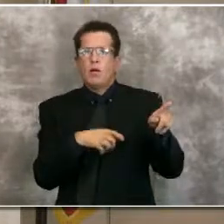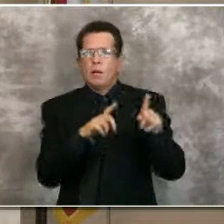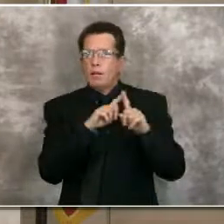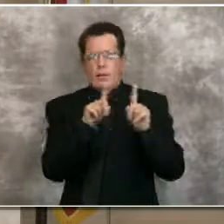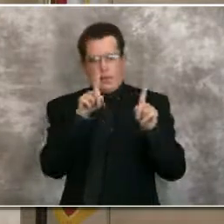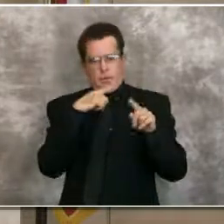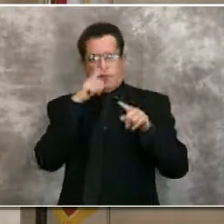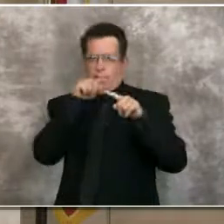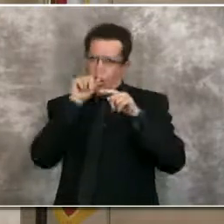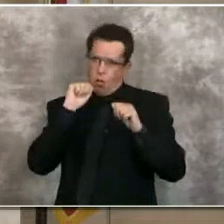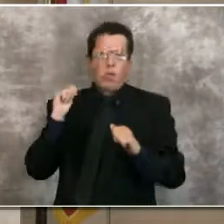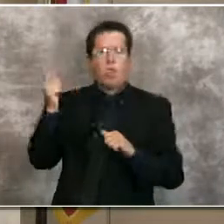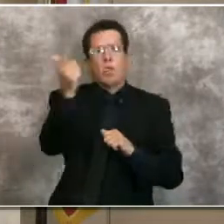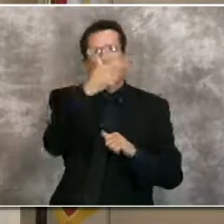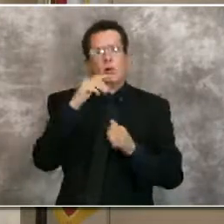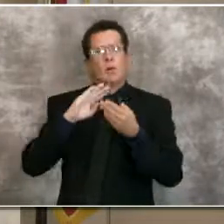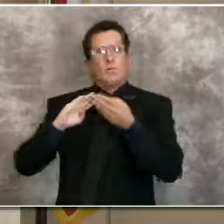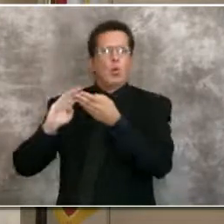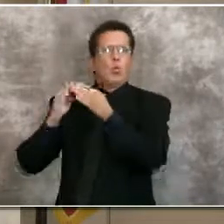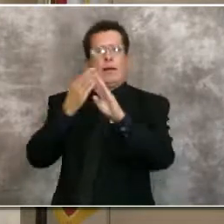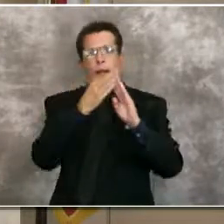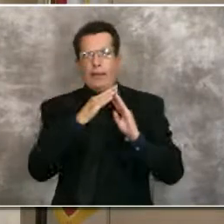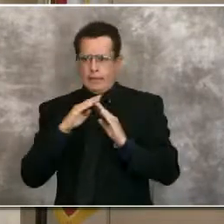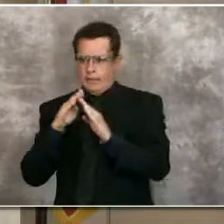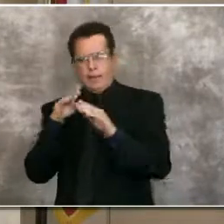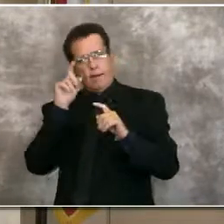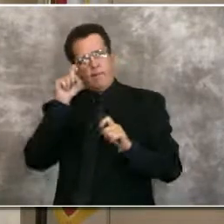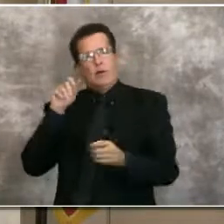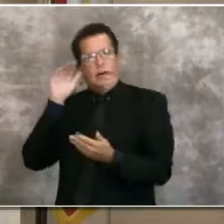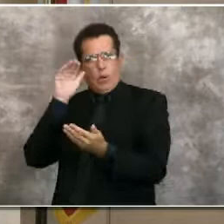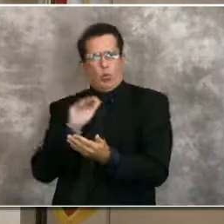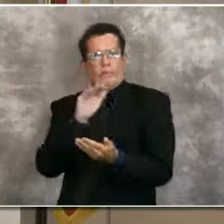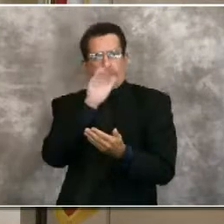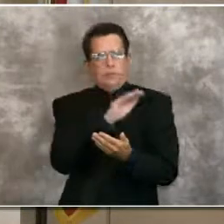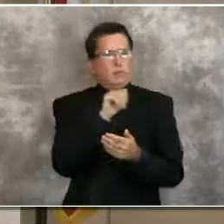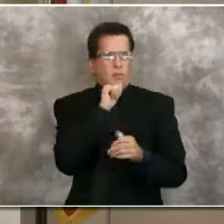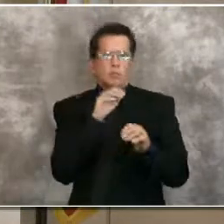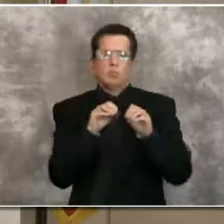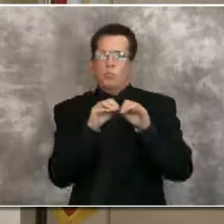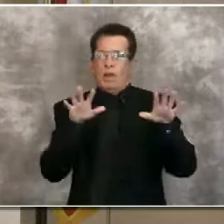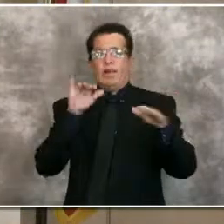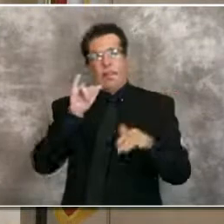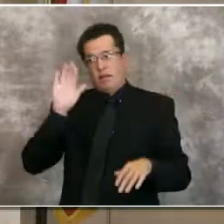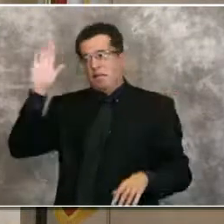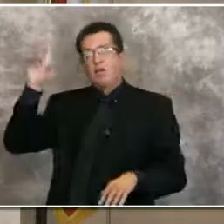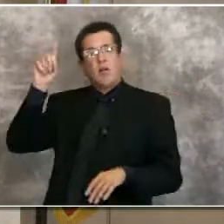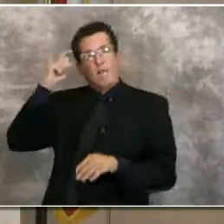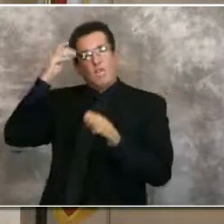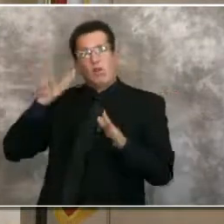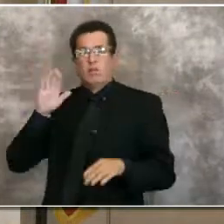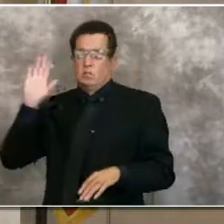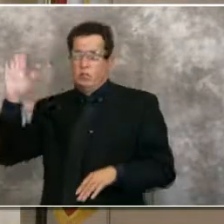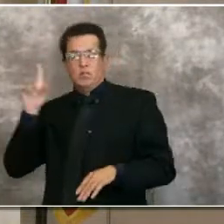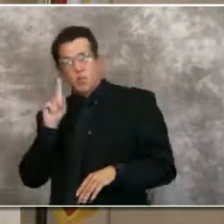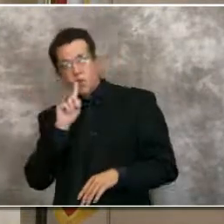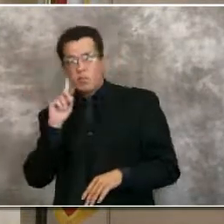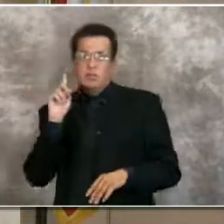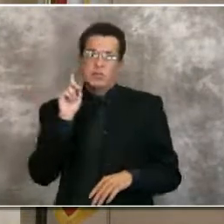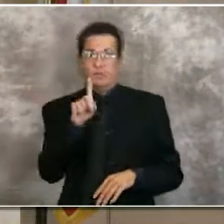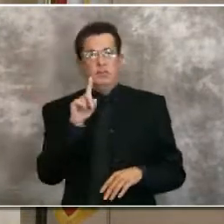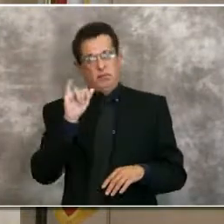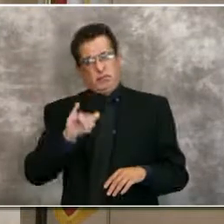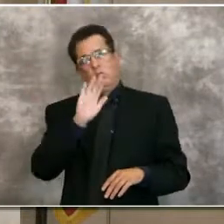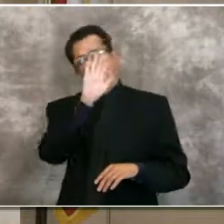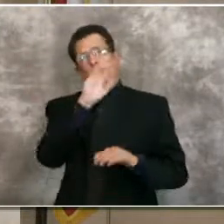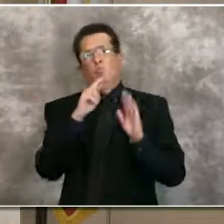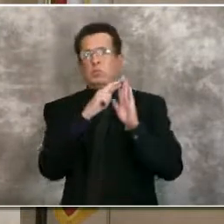the community. So in order to decrease the number of cases, the governor has set out these